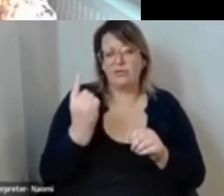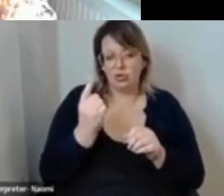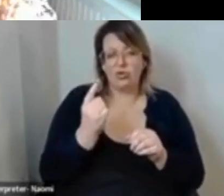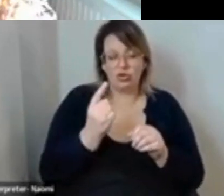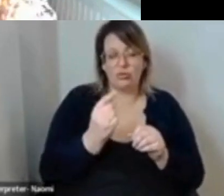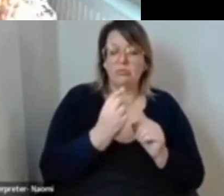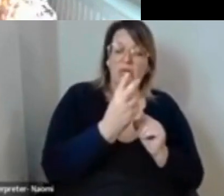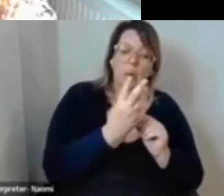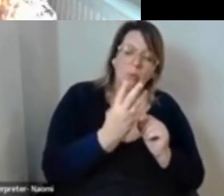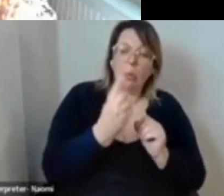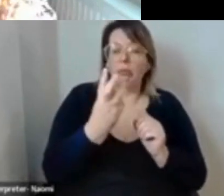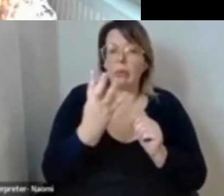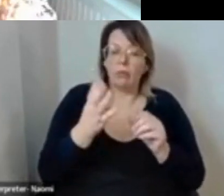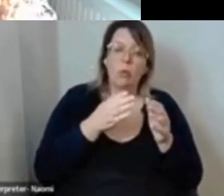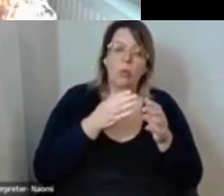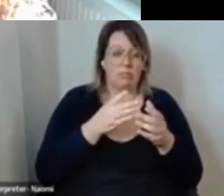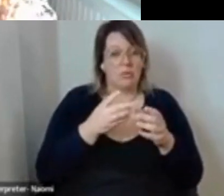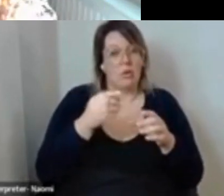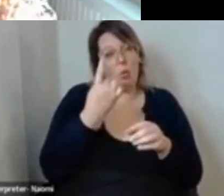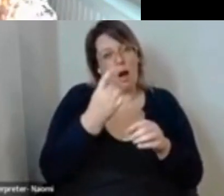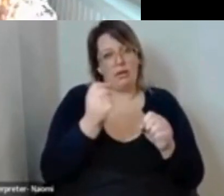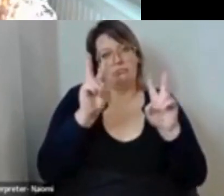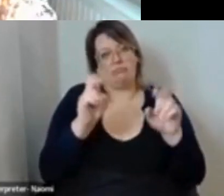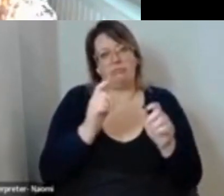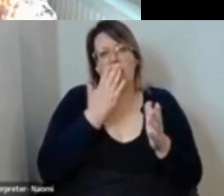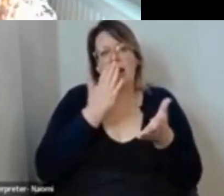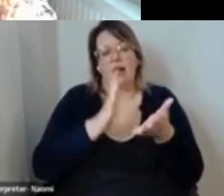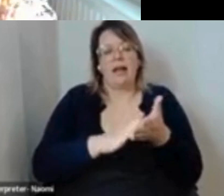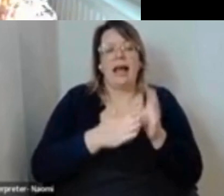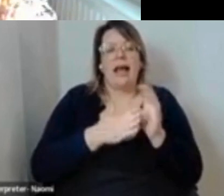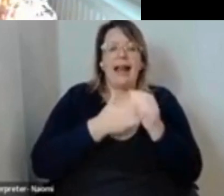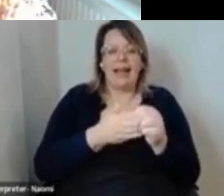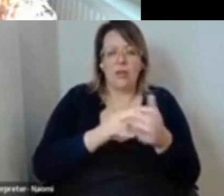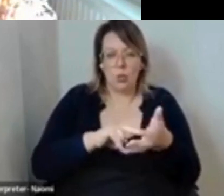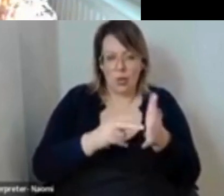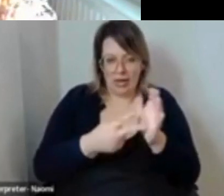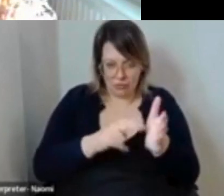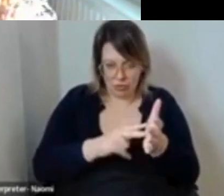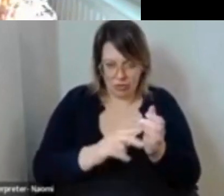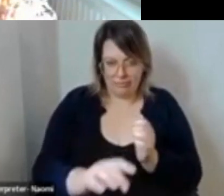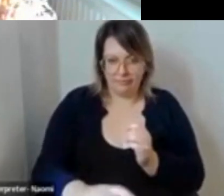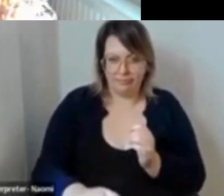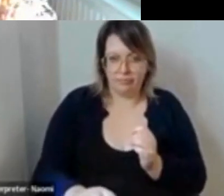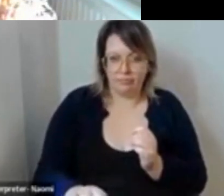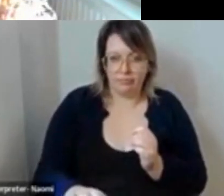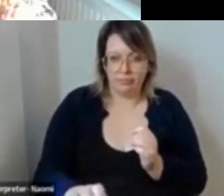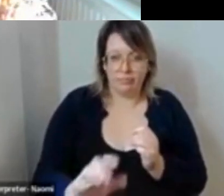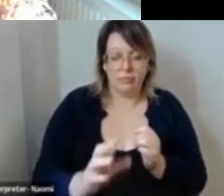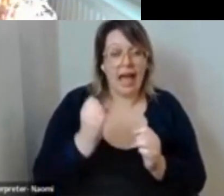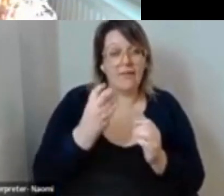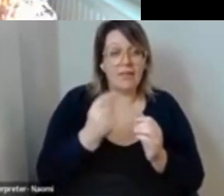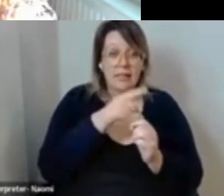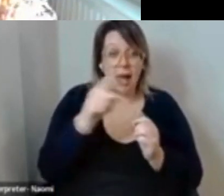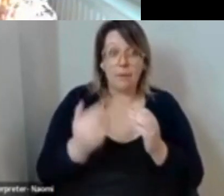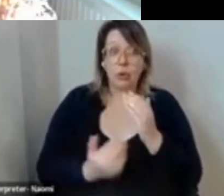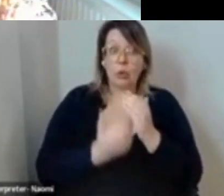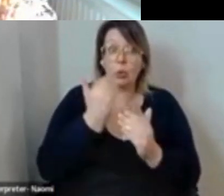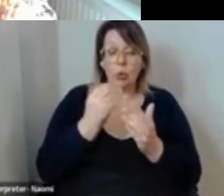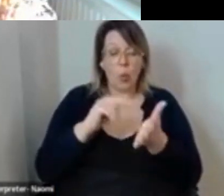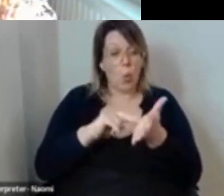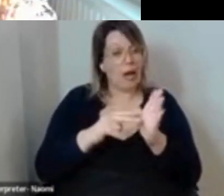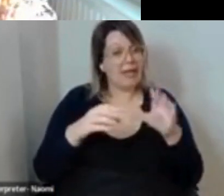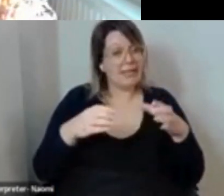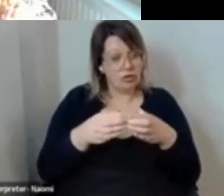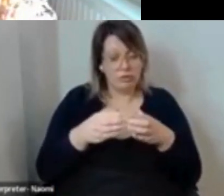lead organisation. We're pleased to welcome some new organisations leading hubs into the portfolio.